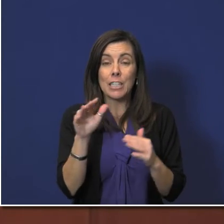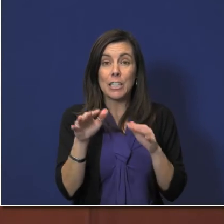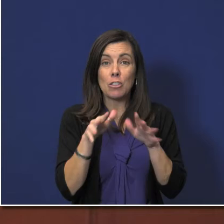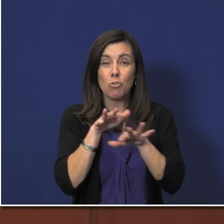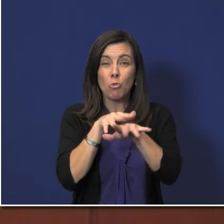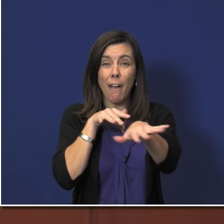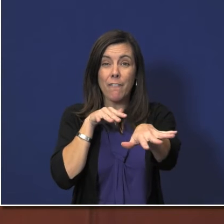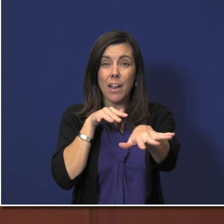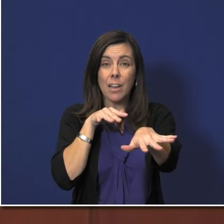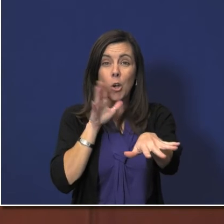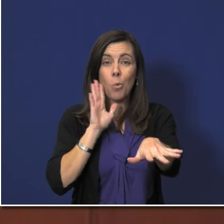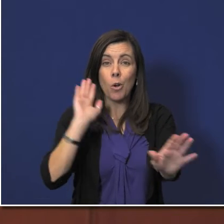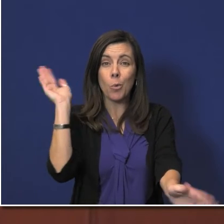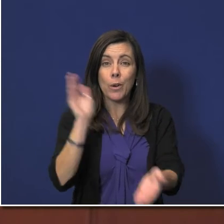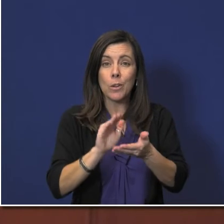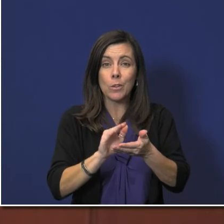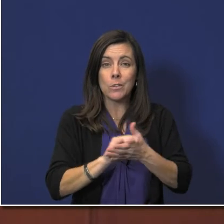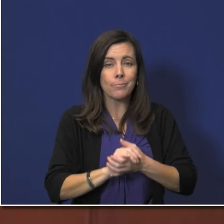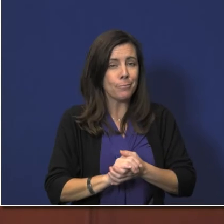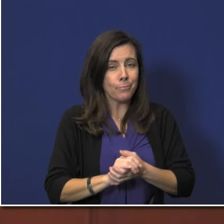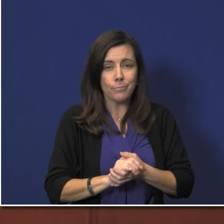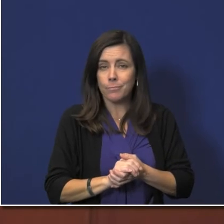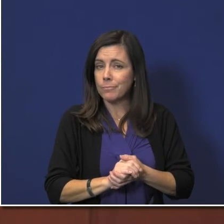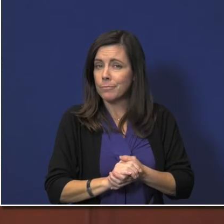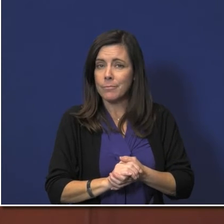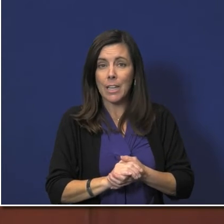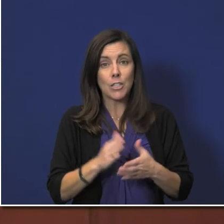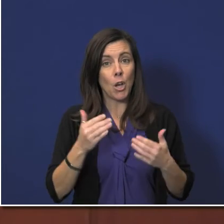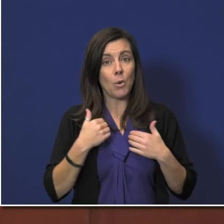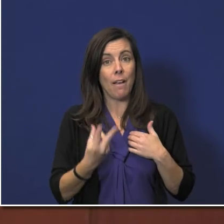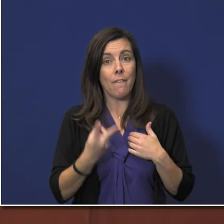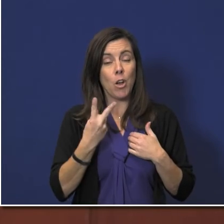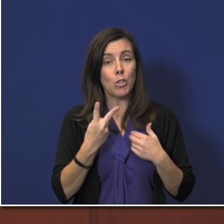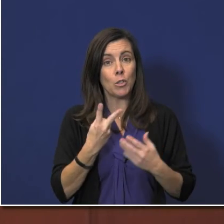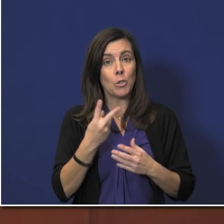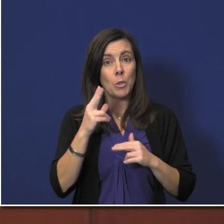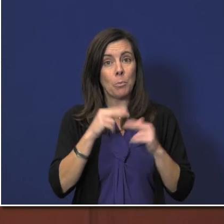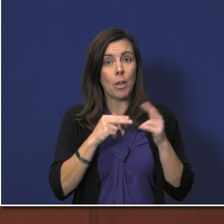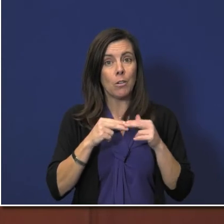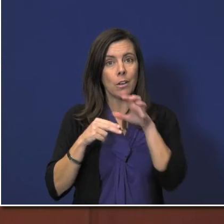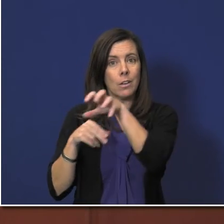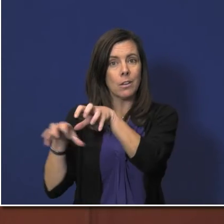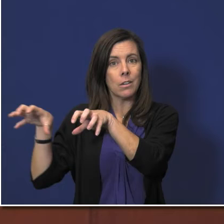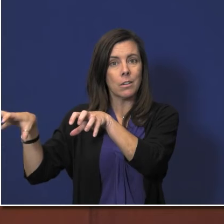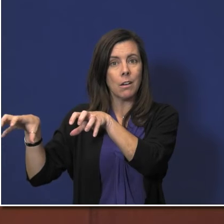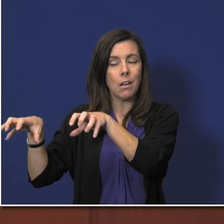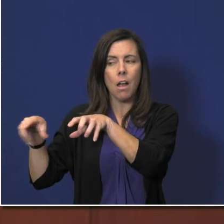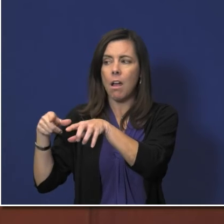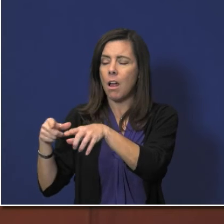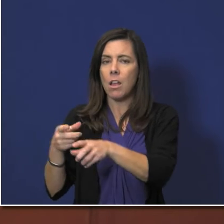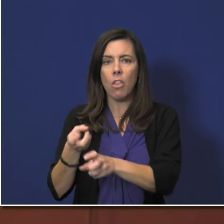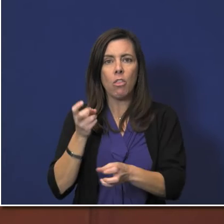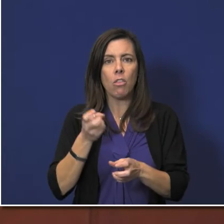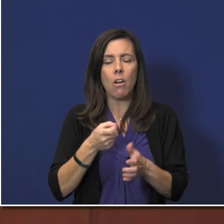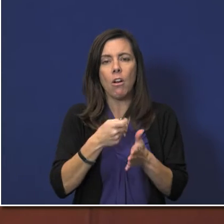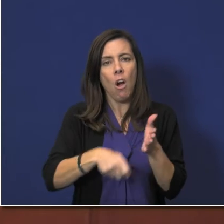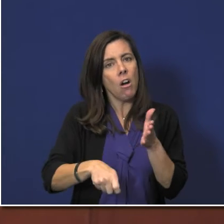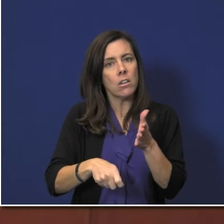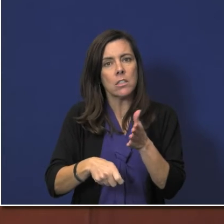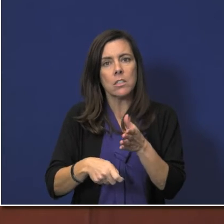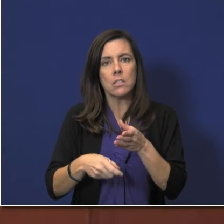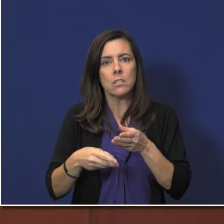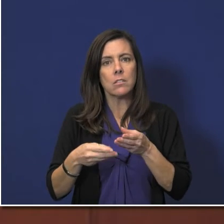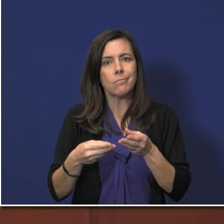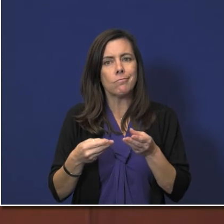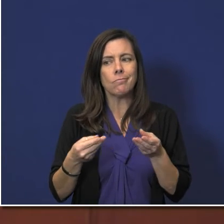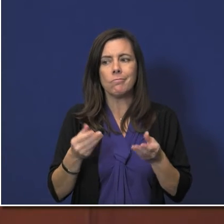able to put these side by side and being able to utilize cost efficiency is just amazing.